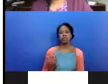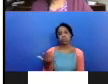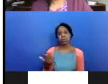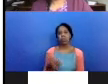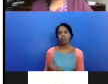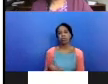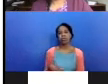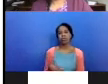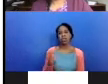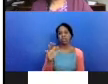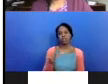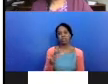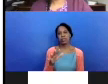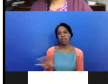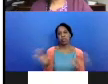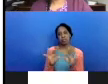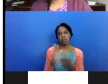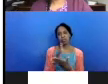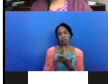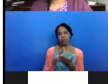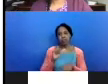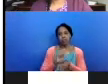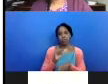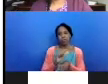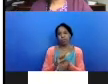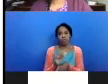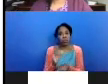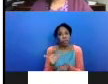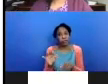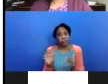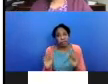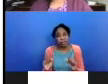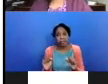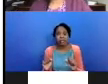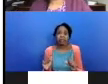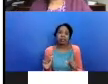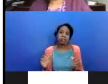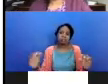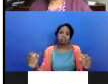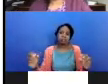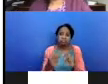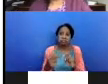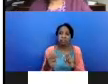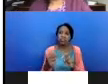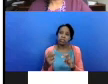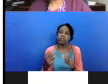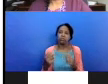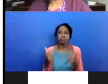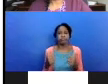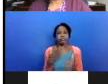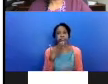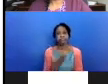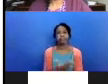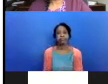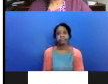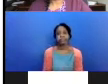those conversations with kids get to be set up, that can be important. I mean, just in terms of other examples around that repair,